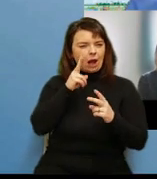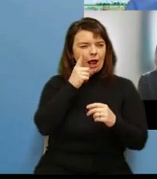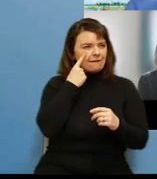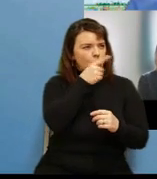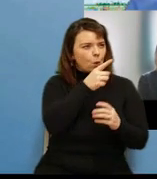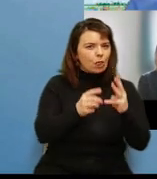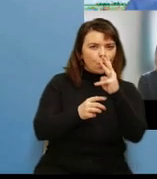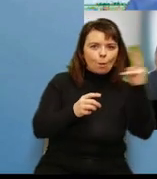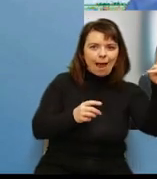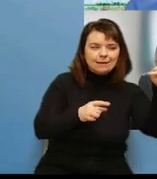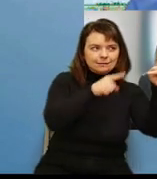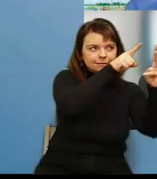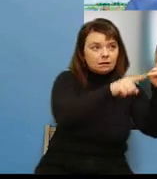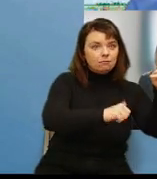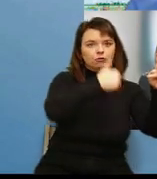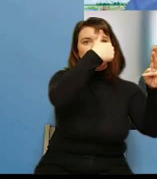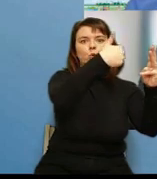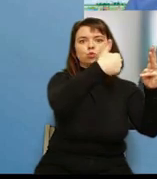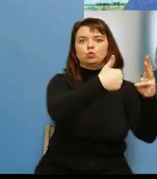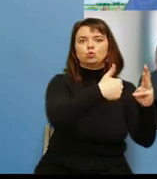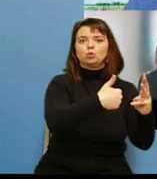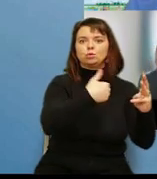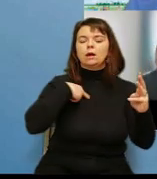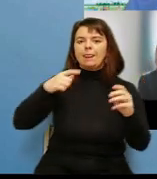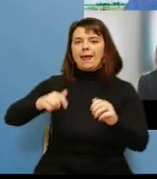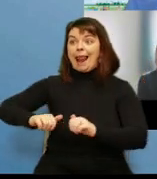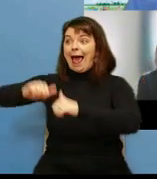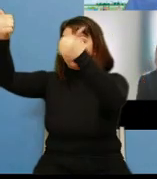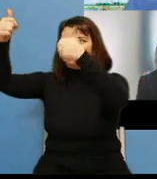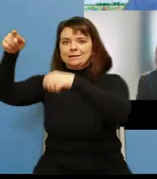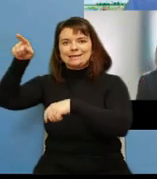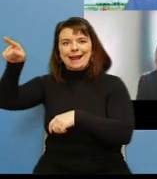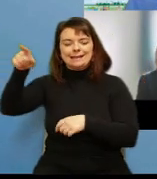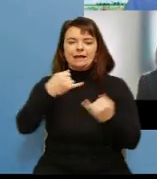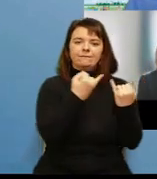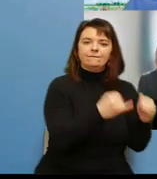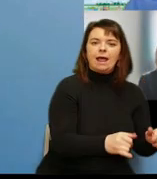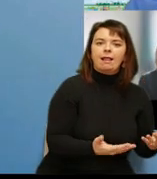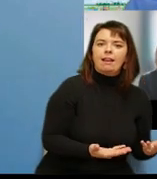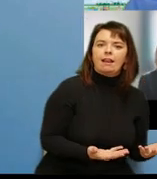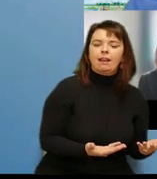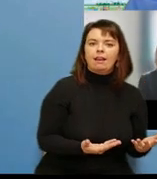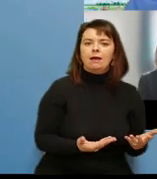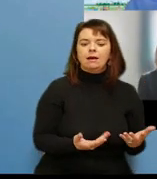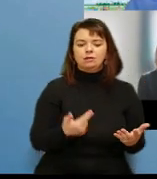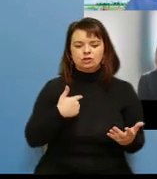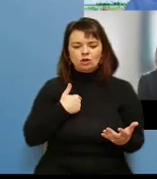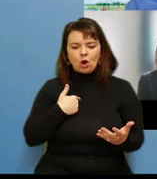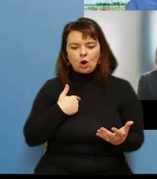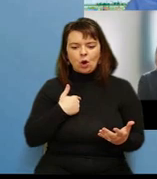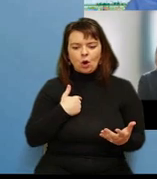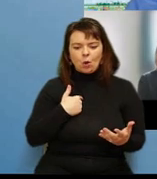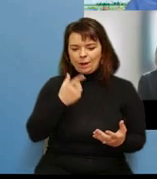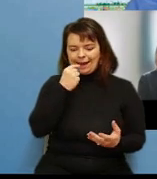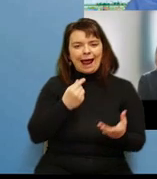good, no one is less than good if you look at the West. But in those areas where we have the 1 or 2 outstandings, we also have the 1 or